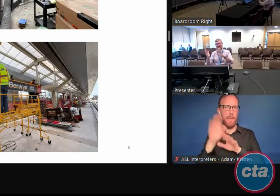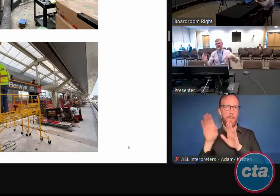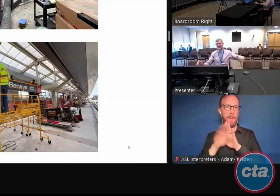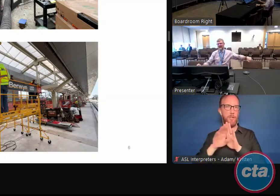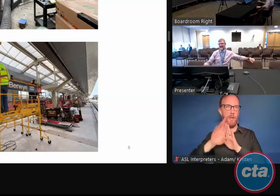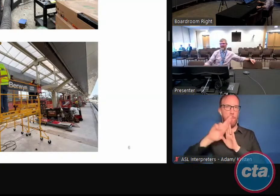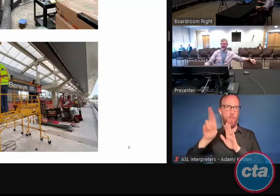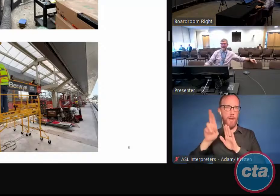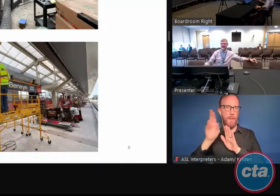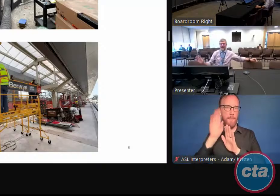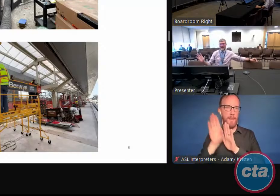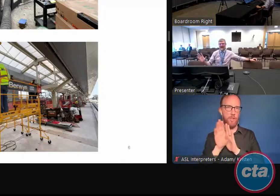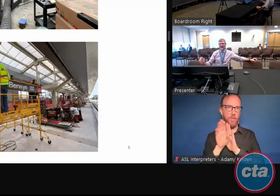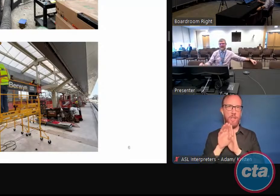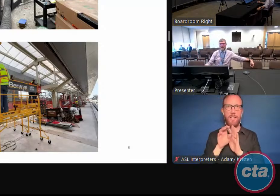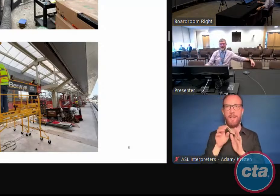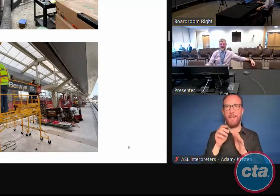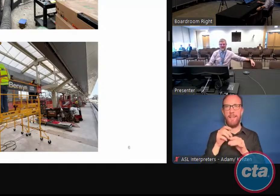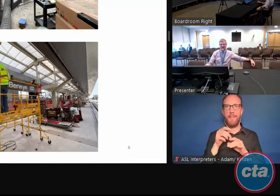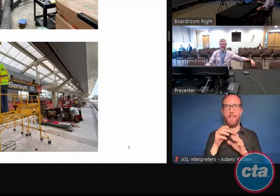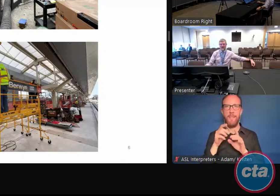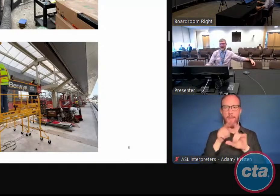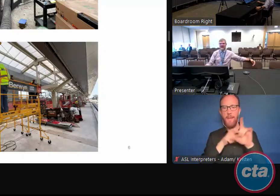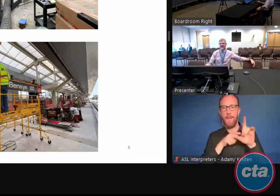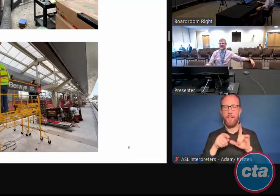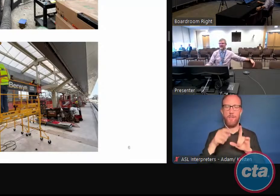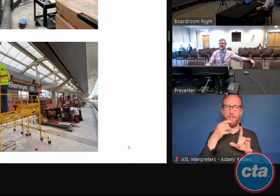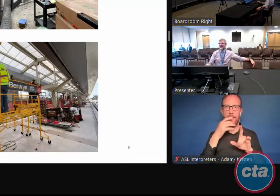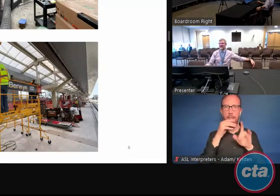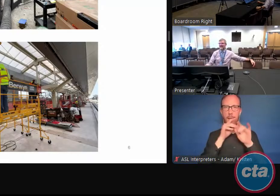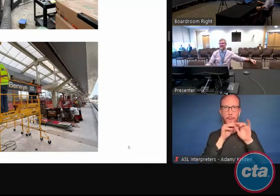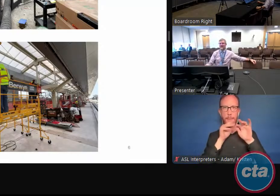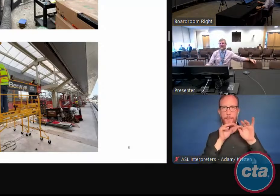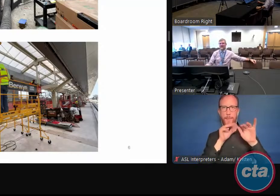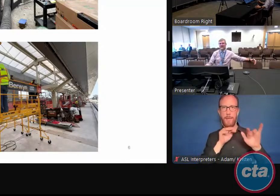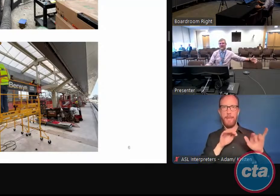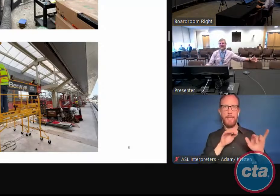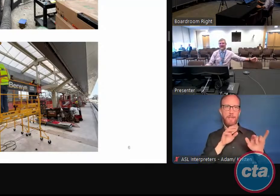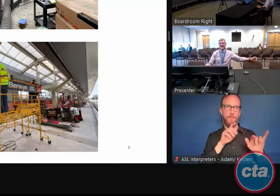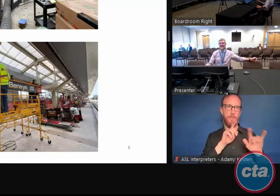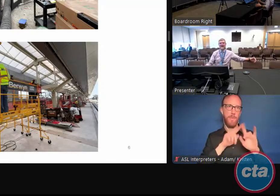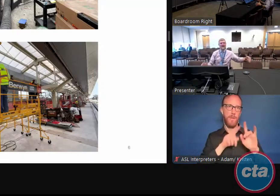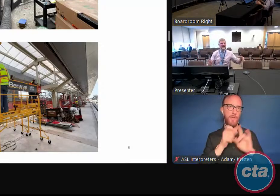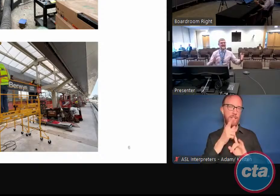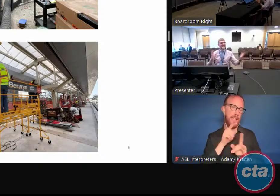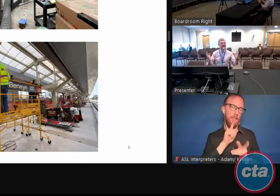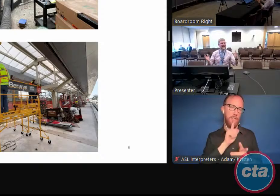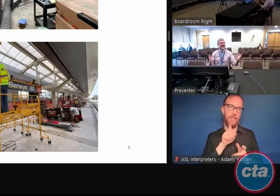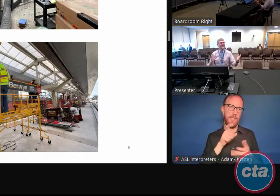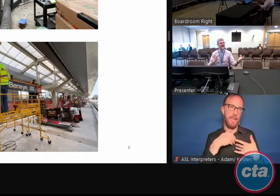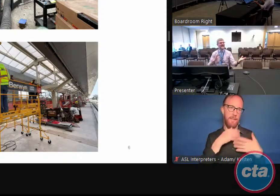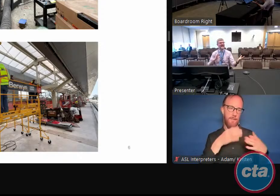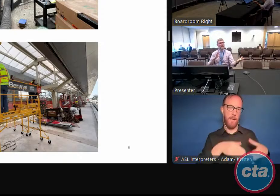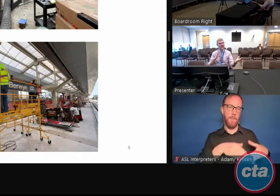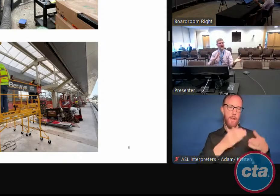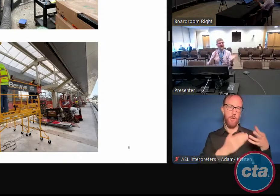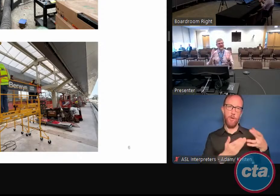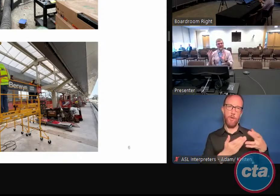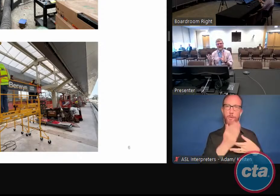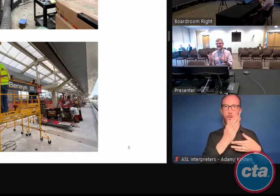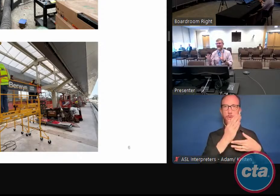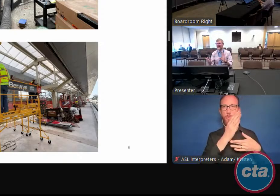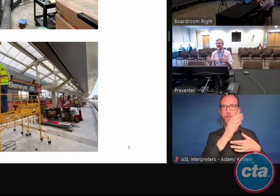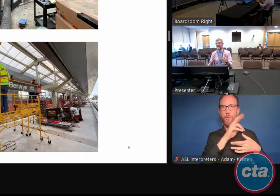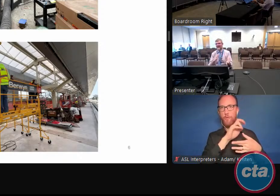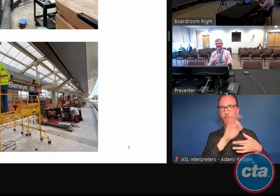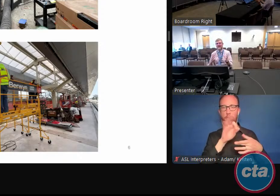those angles of the lights carry from that oculus point. Reality is it just, they had to fit the pillar through the roof, but this is again, like how an architect can work a